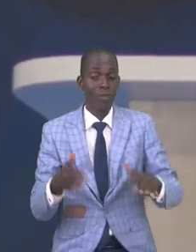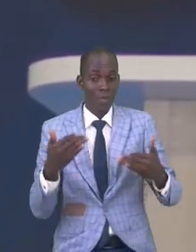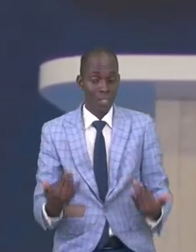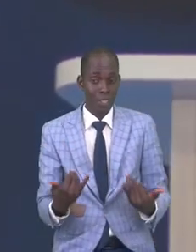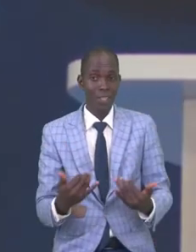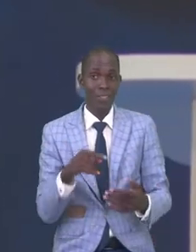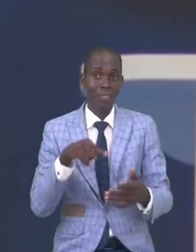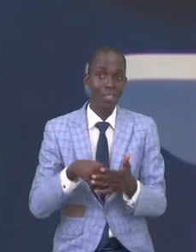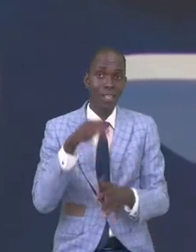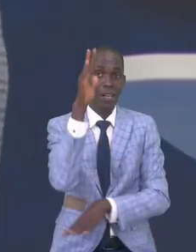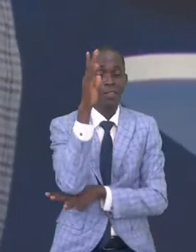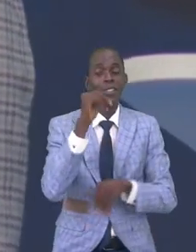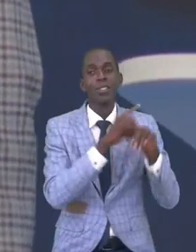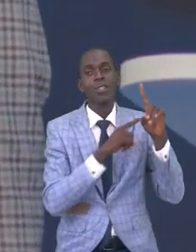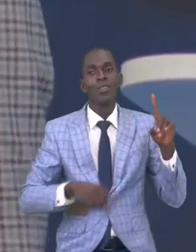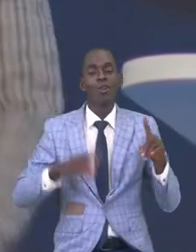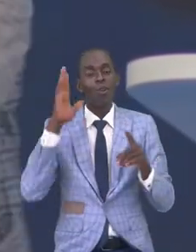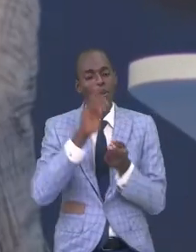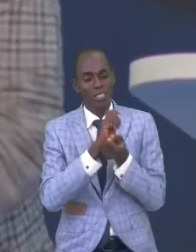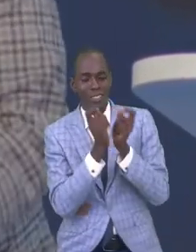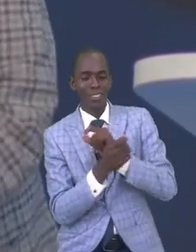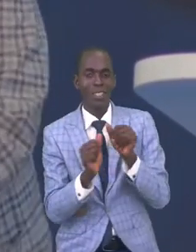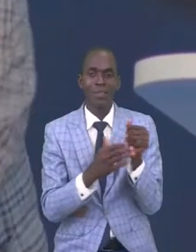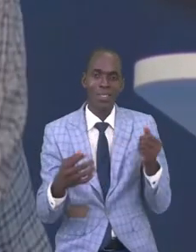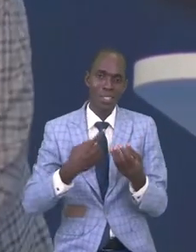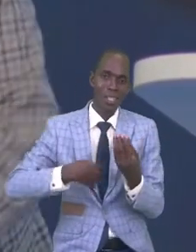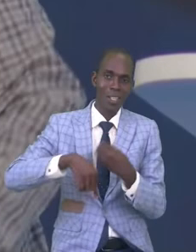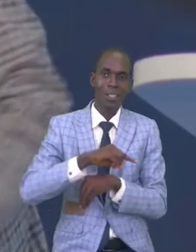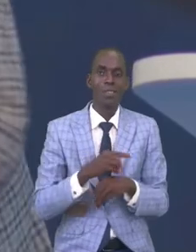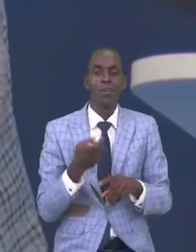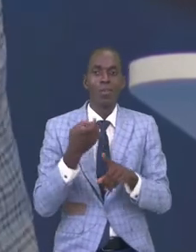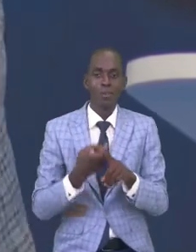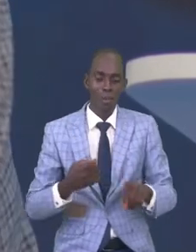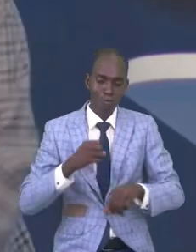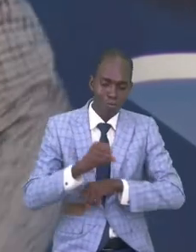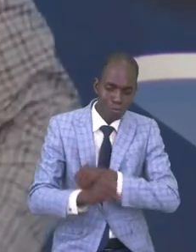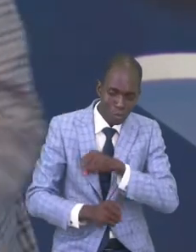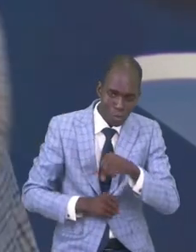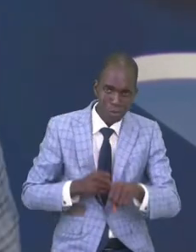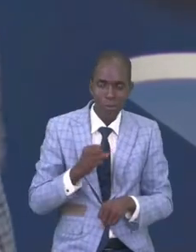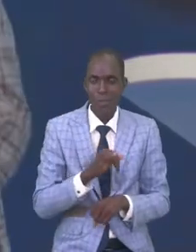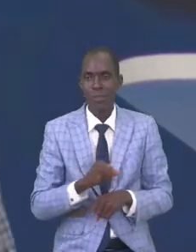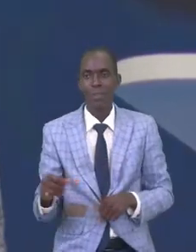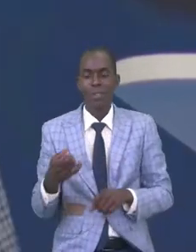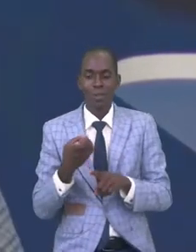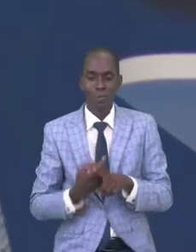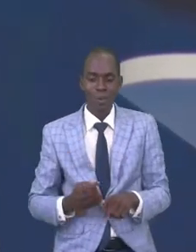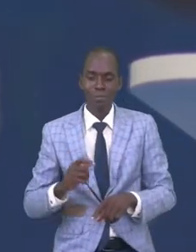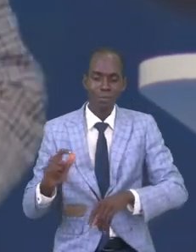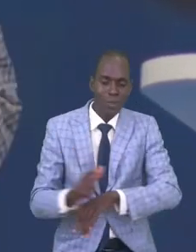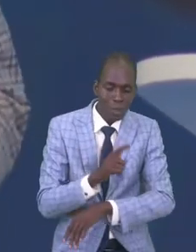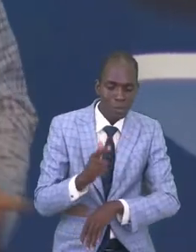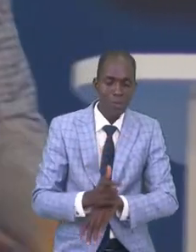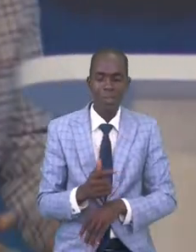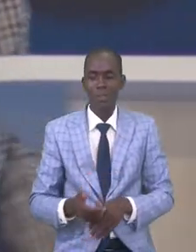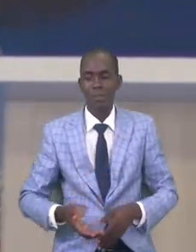the Lord is going to turn everything around. You'll be scrubbing floor and pushing the cart and all that. And every